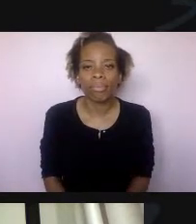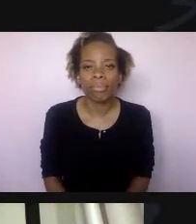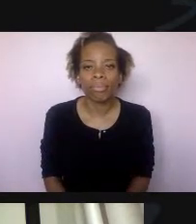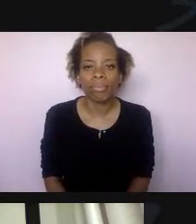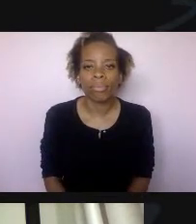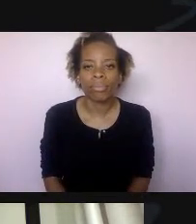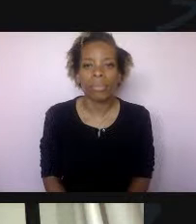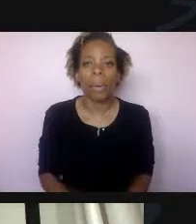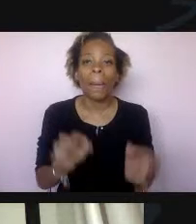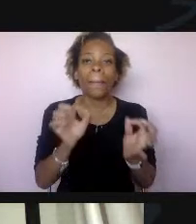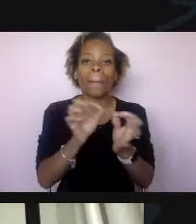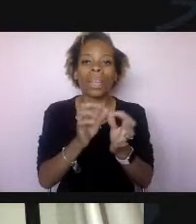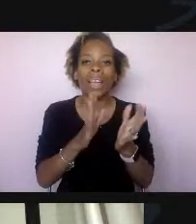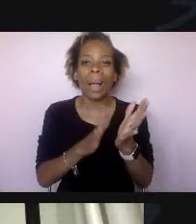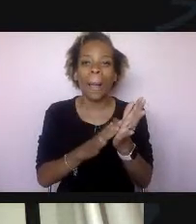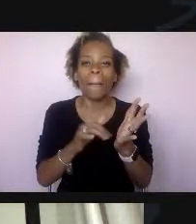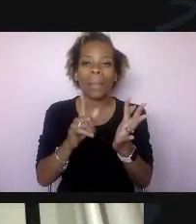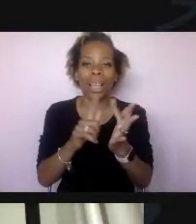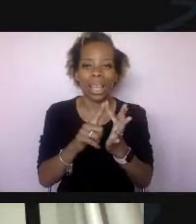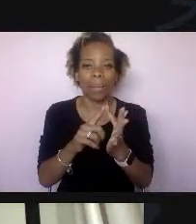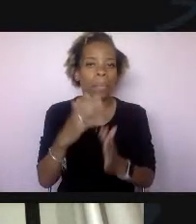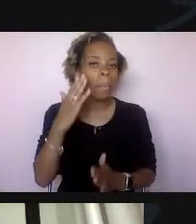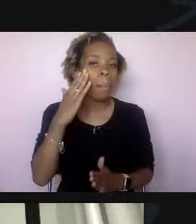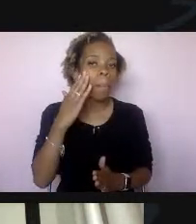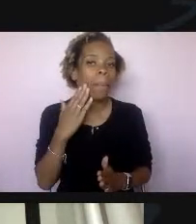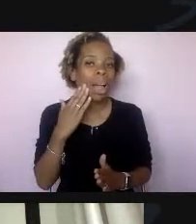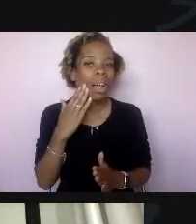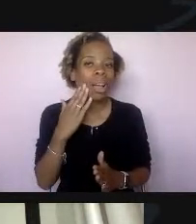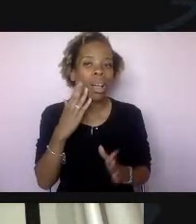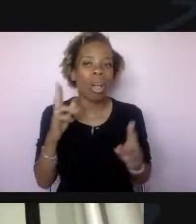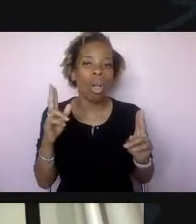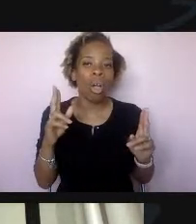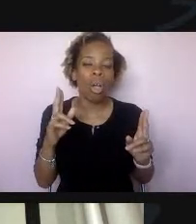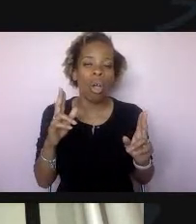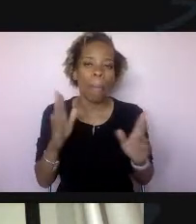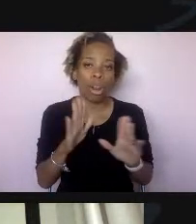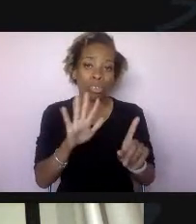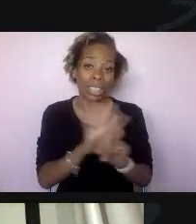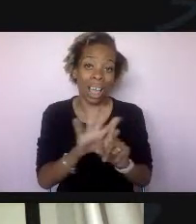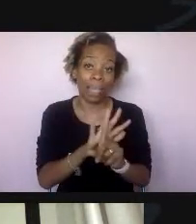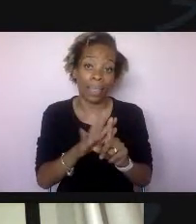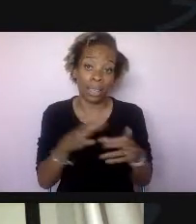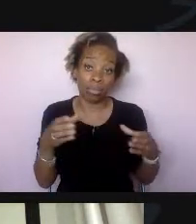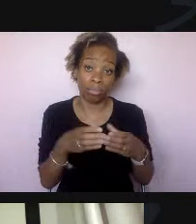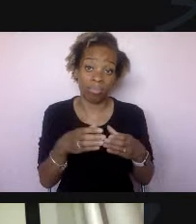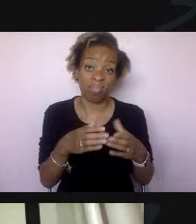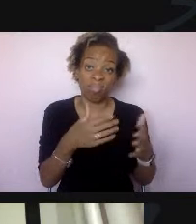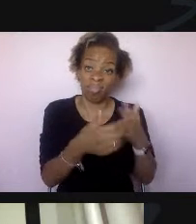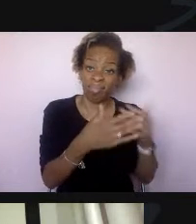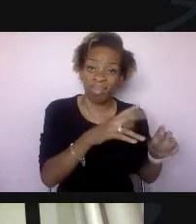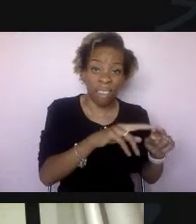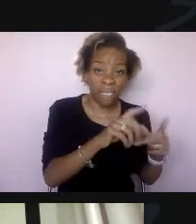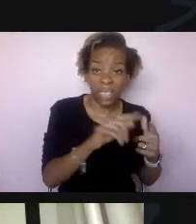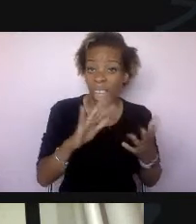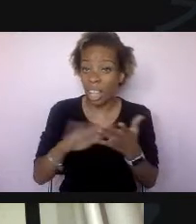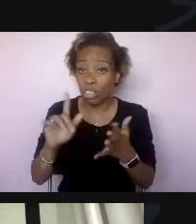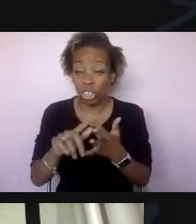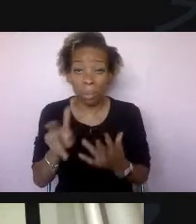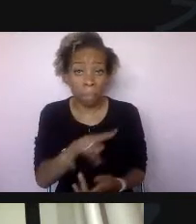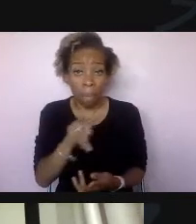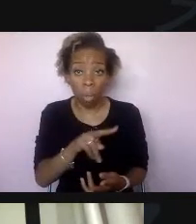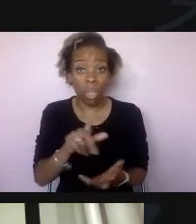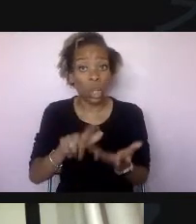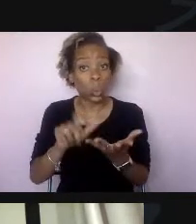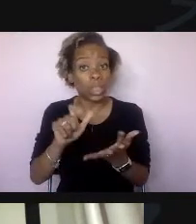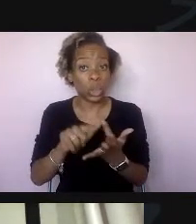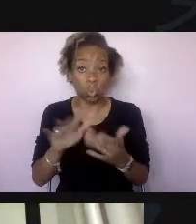BME, Black and minority ethnic members, whether that's across FE or HE. Let's use both because the UCU stands